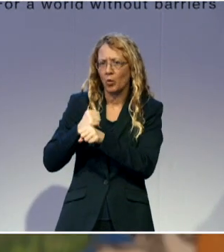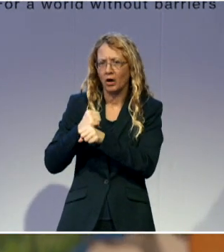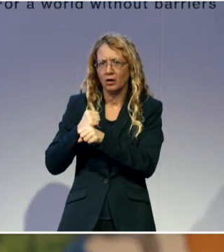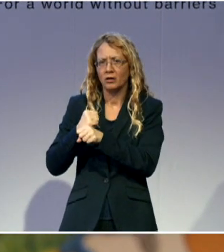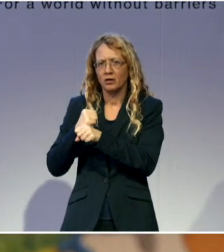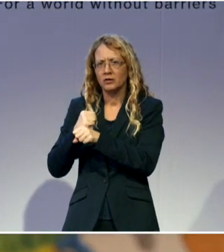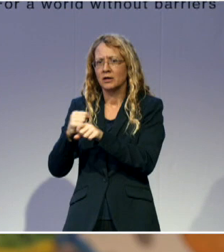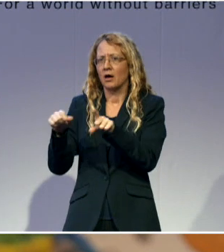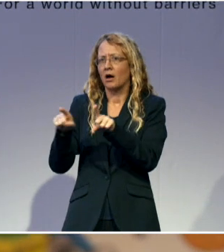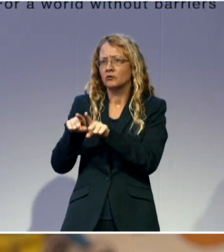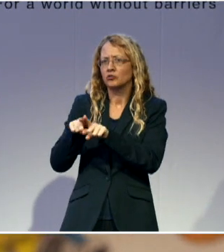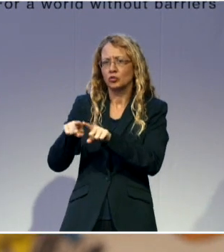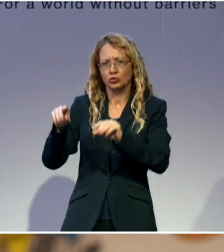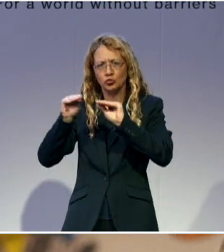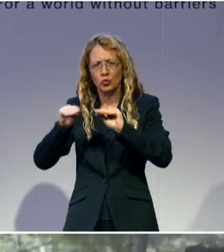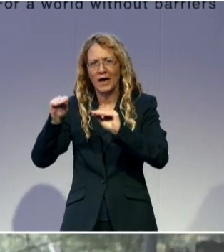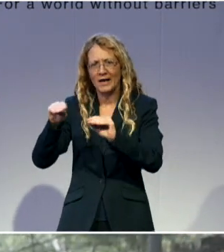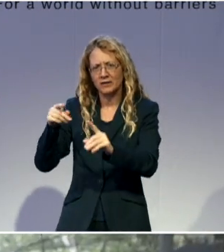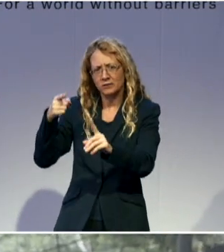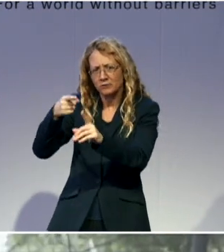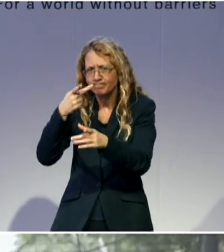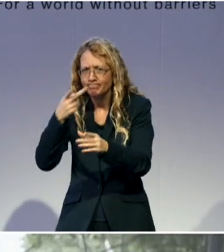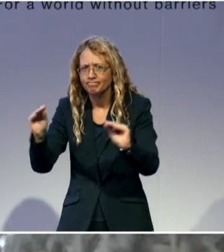manage volunteers with disabilities.